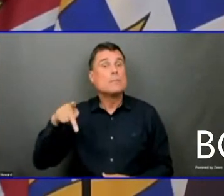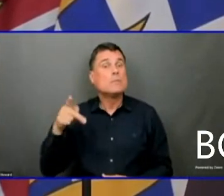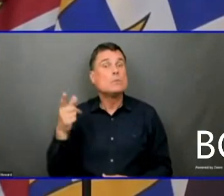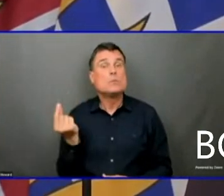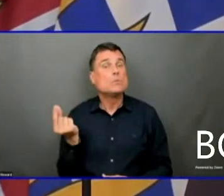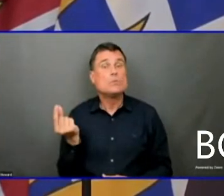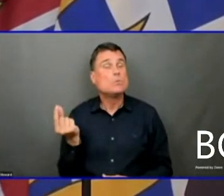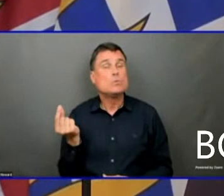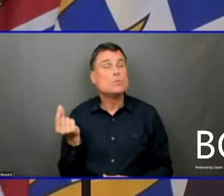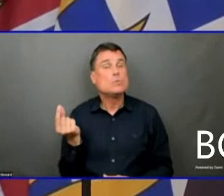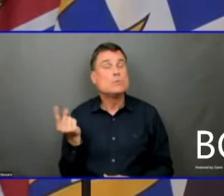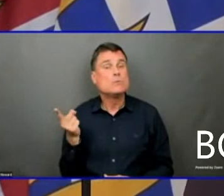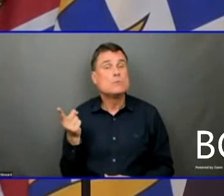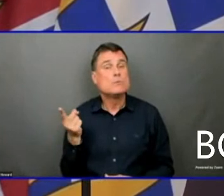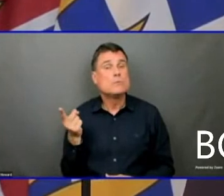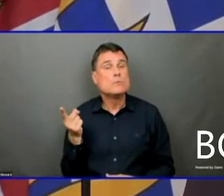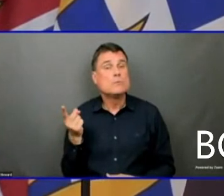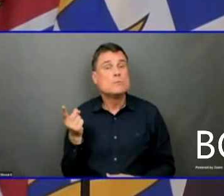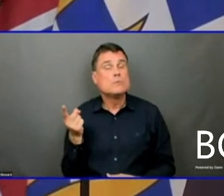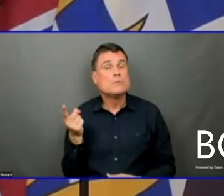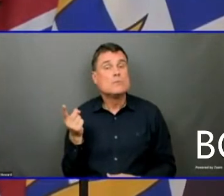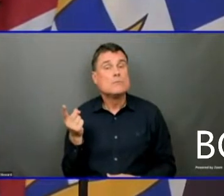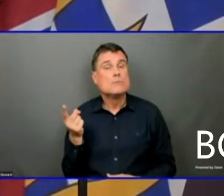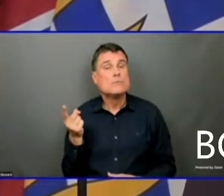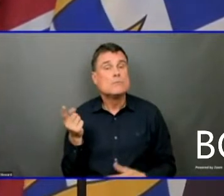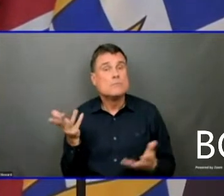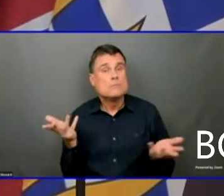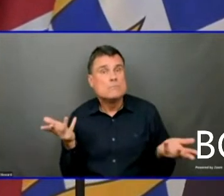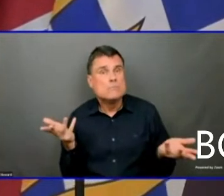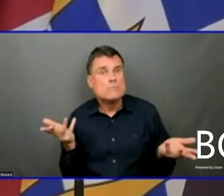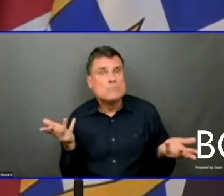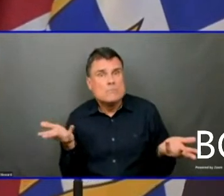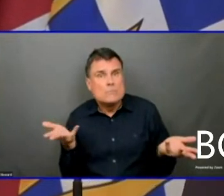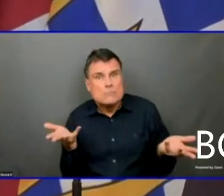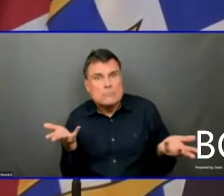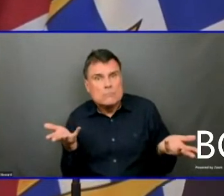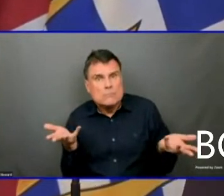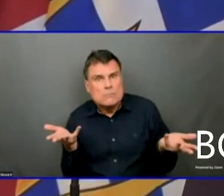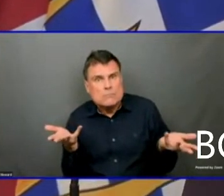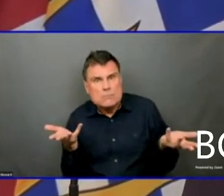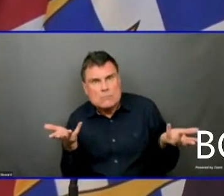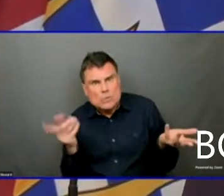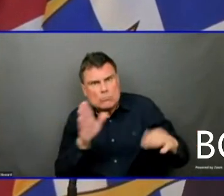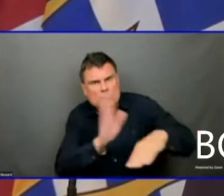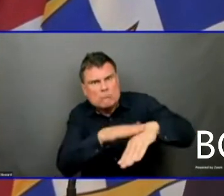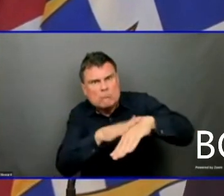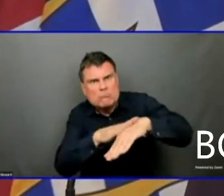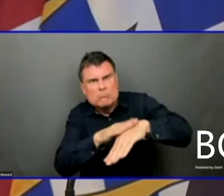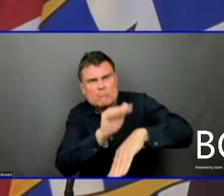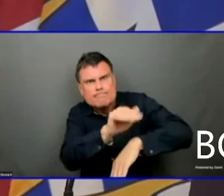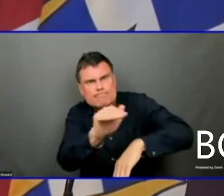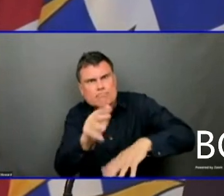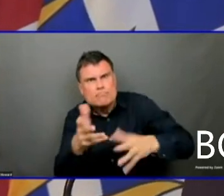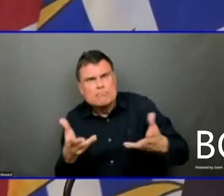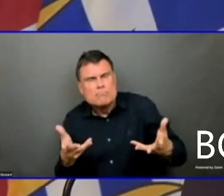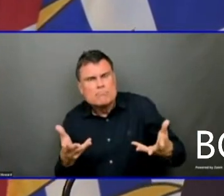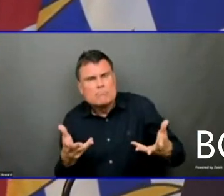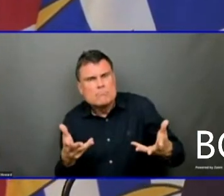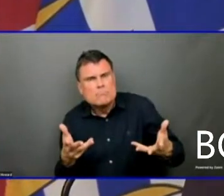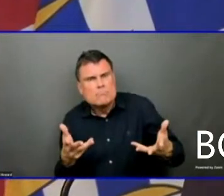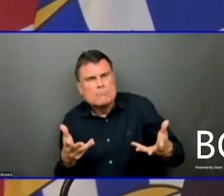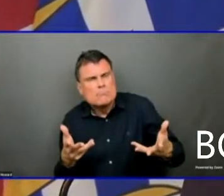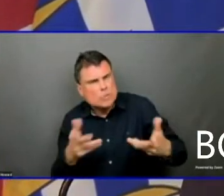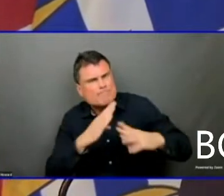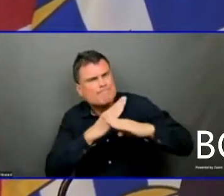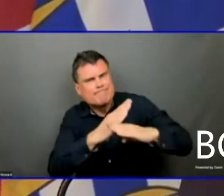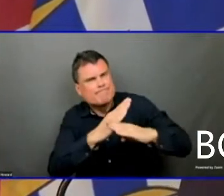turned dime on Bell Media, who tipped them off. I was just wondering when it relates to, again, attempting to stop transmission, lowering risk,